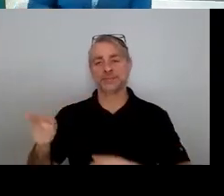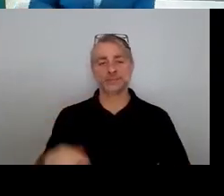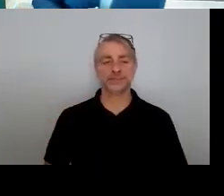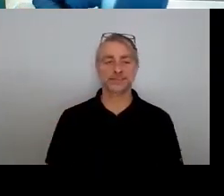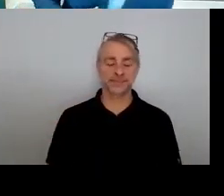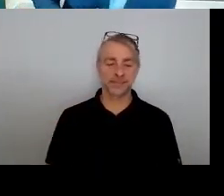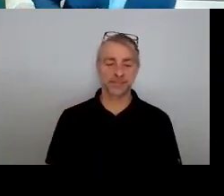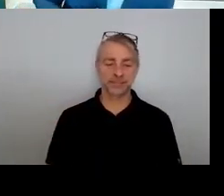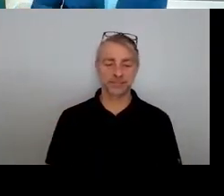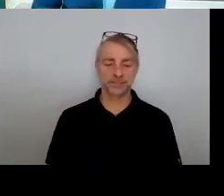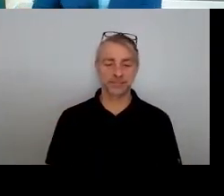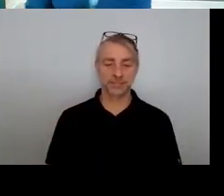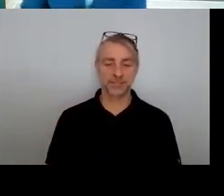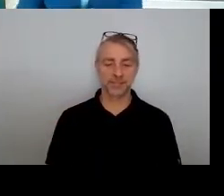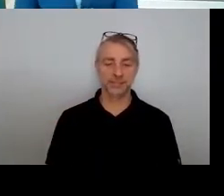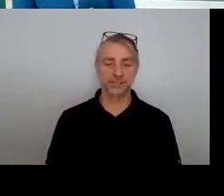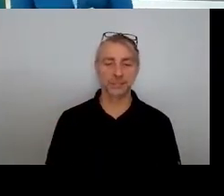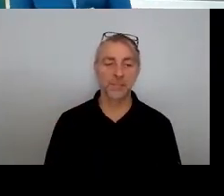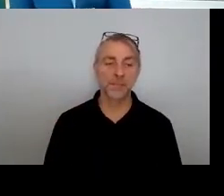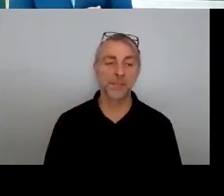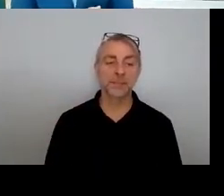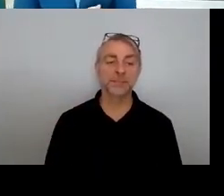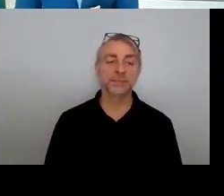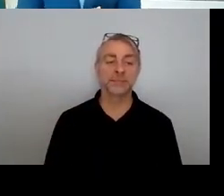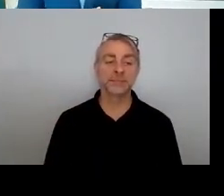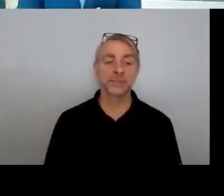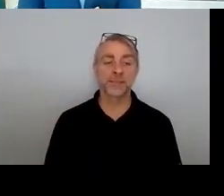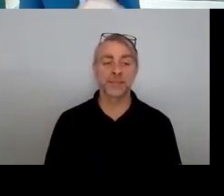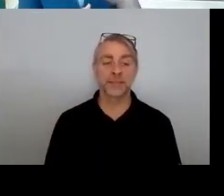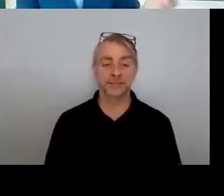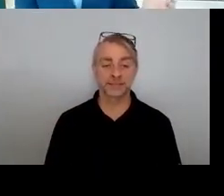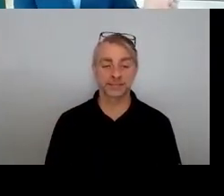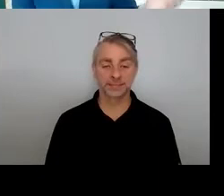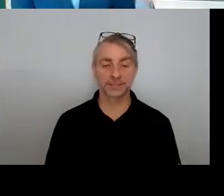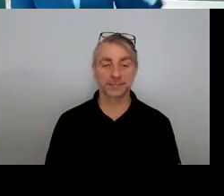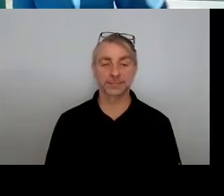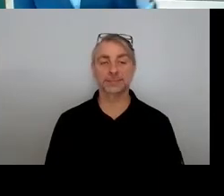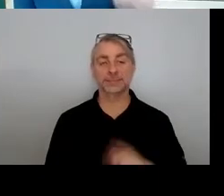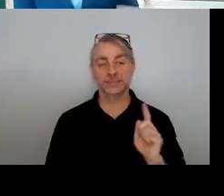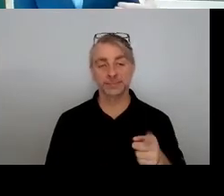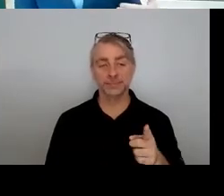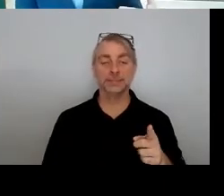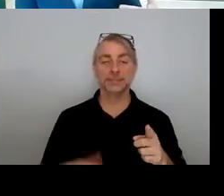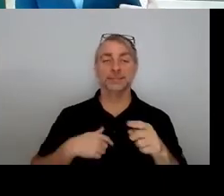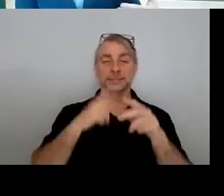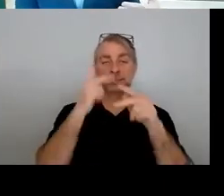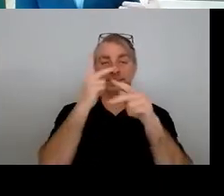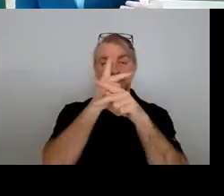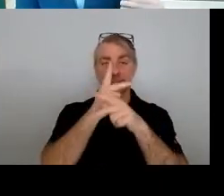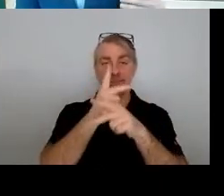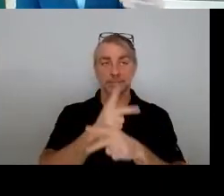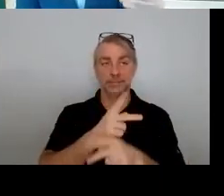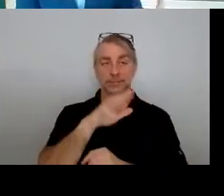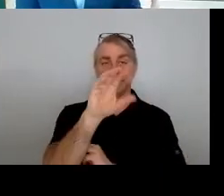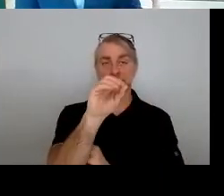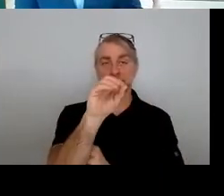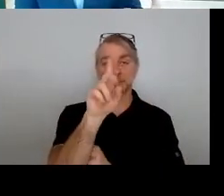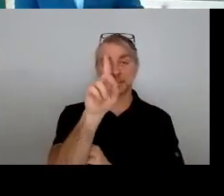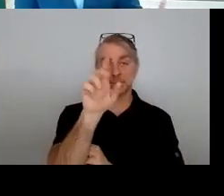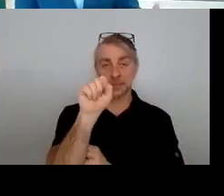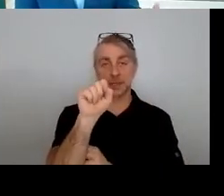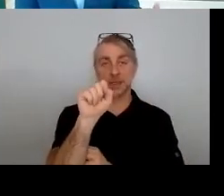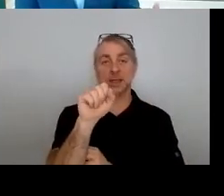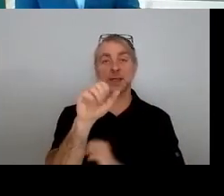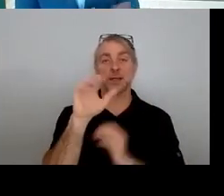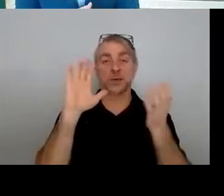So just like the last two effect sizes, we're going to calculate the odds ratio, and then we also need to calculate the odds ratio